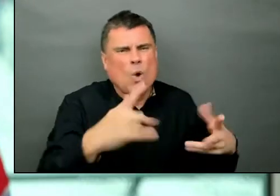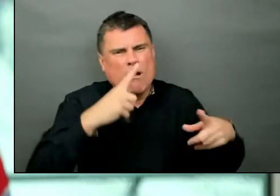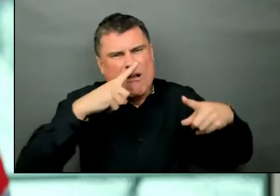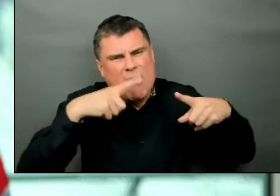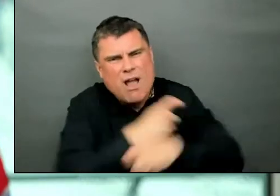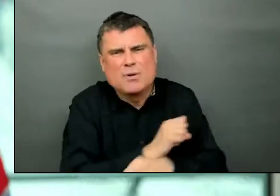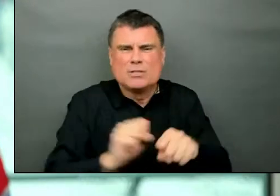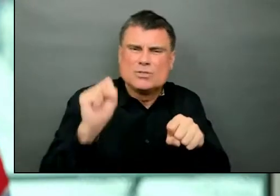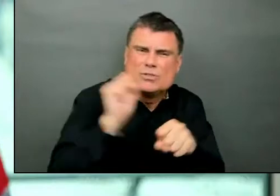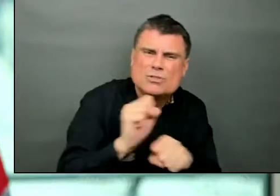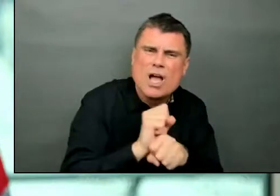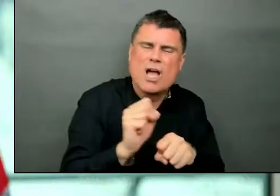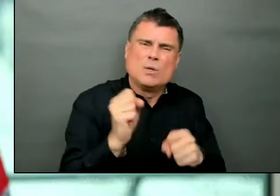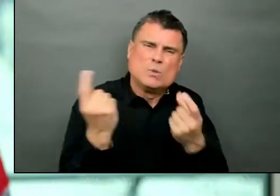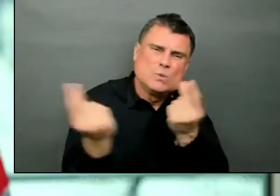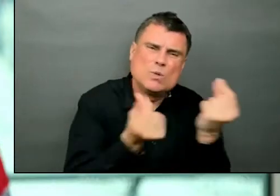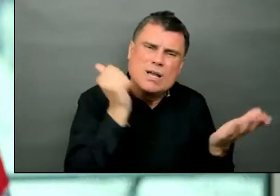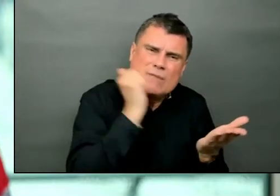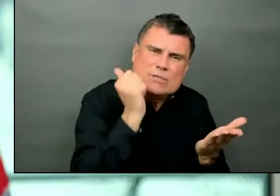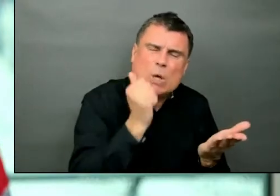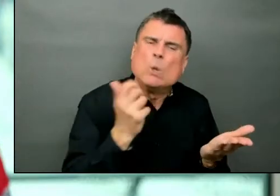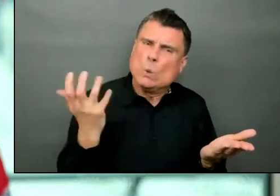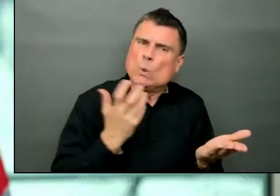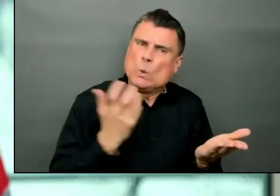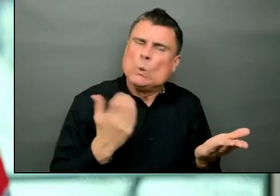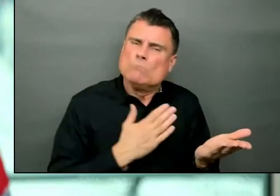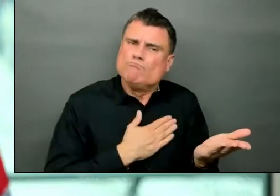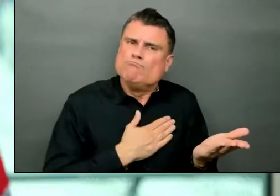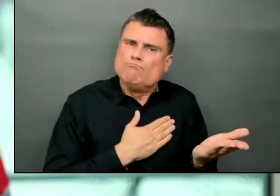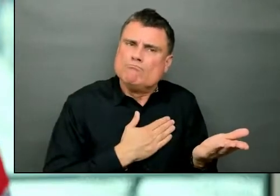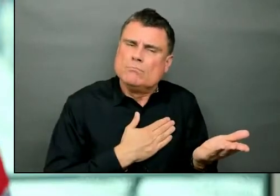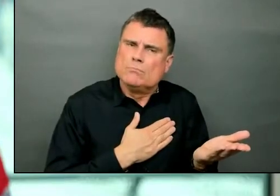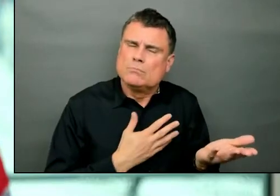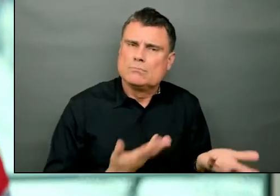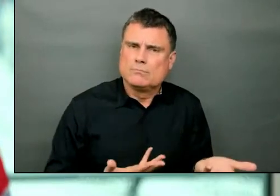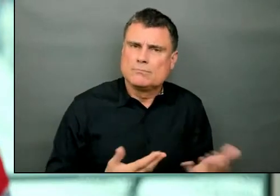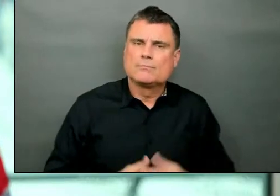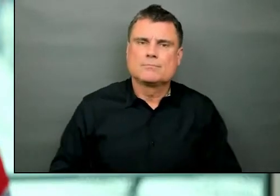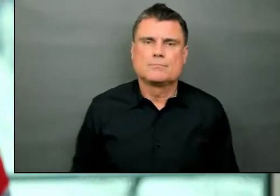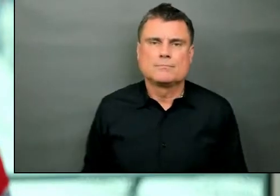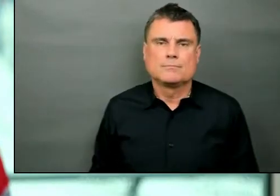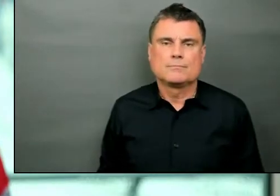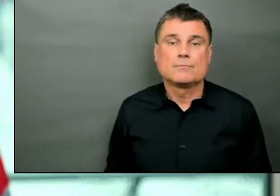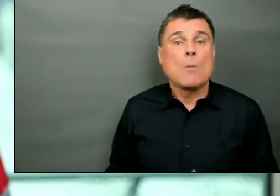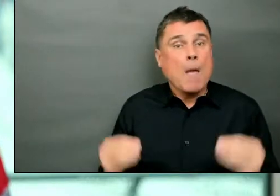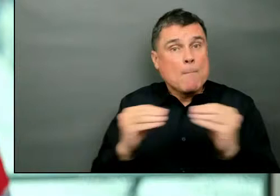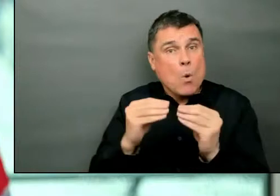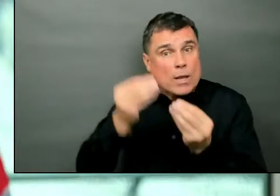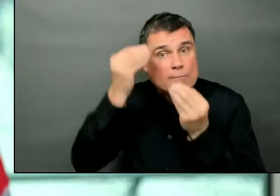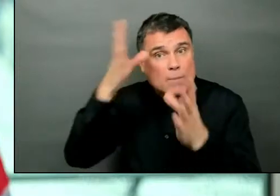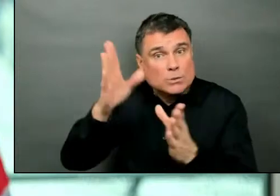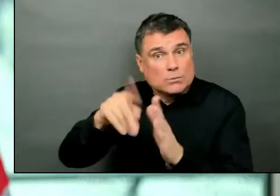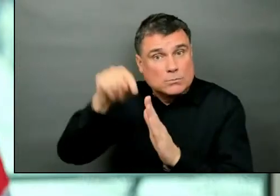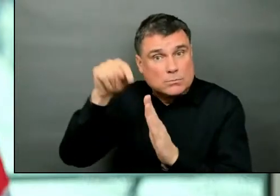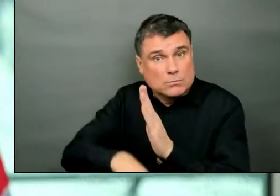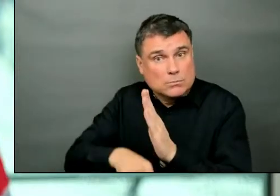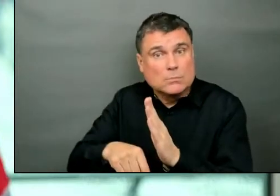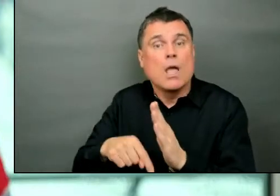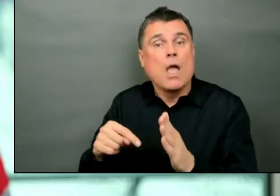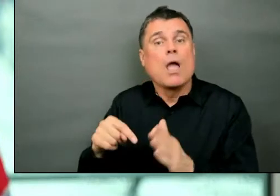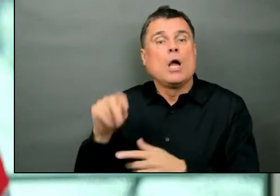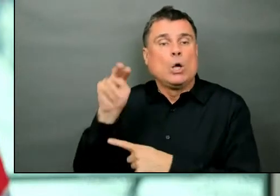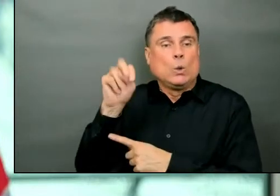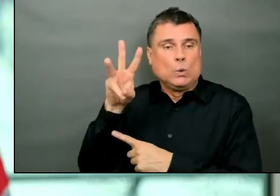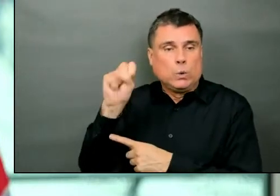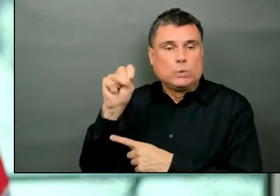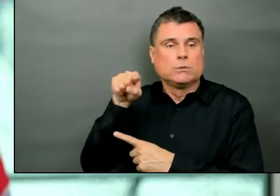for everyone listening, Dr. Henry and Minister Dix will release a statement this afternoon with the latest information on cases, hospitalizations, and outbreaks, which you can find